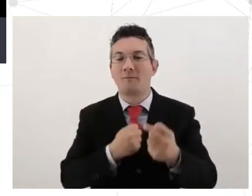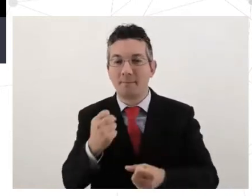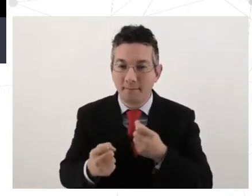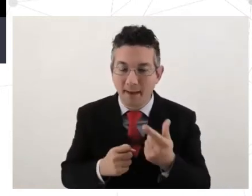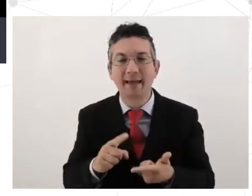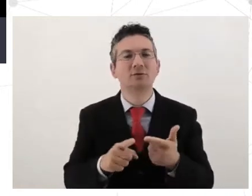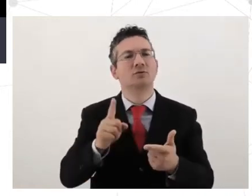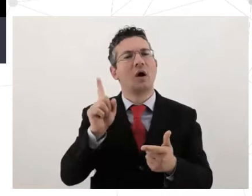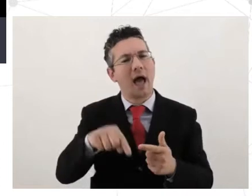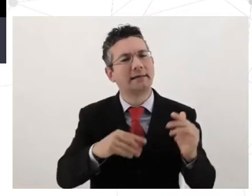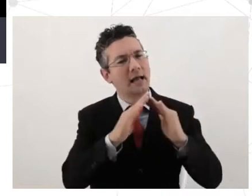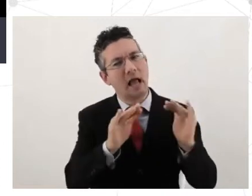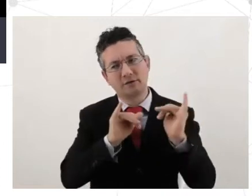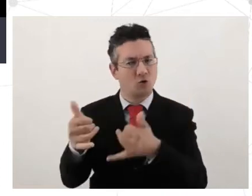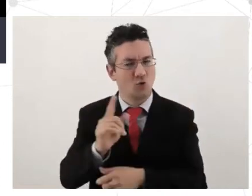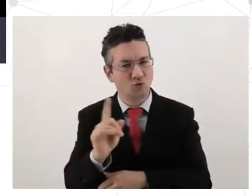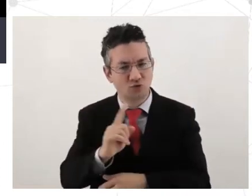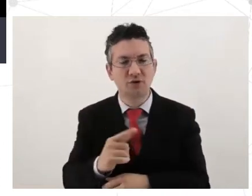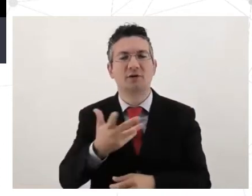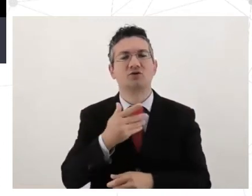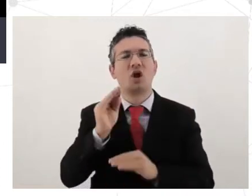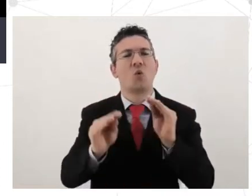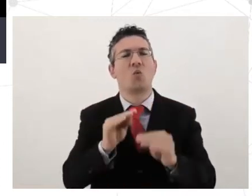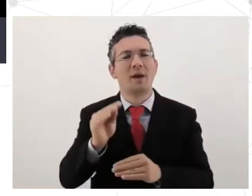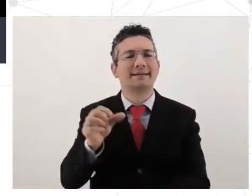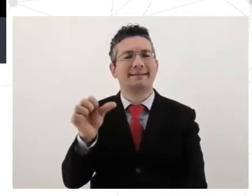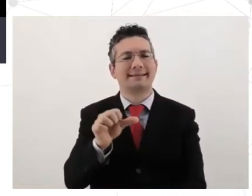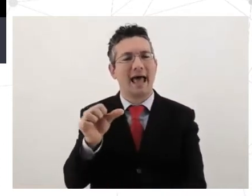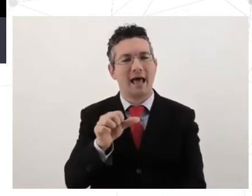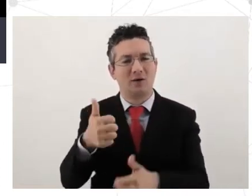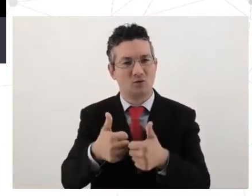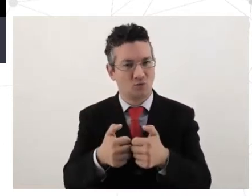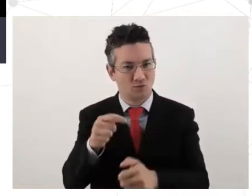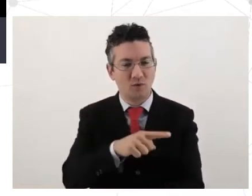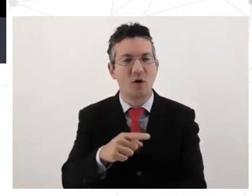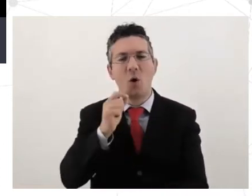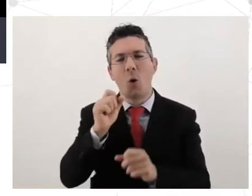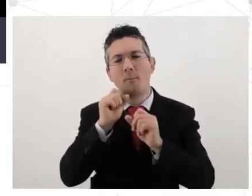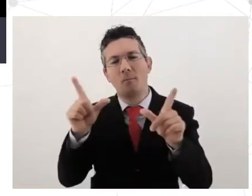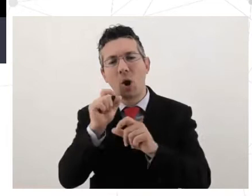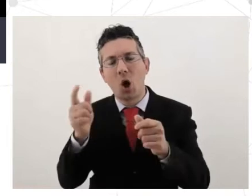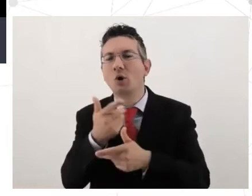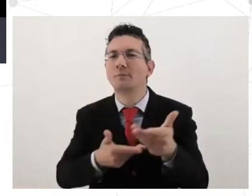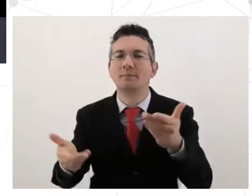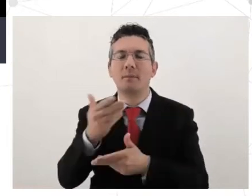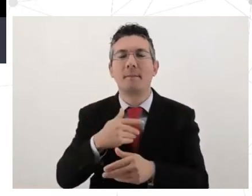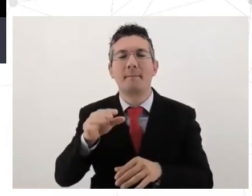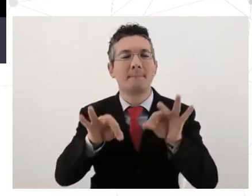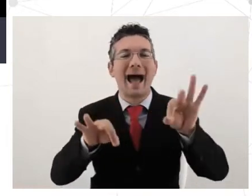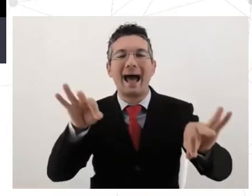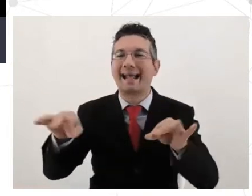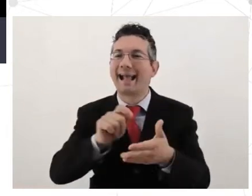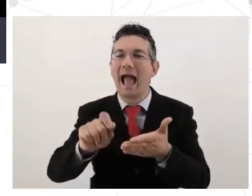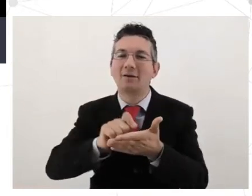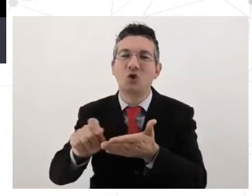outdoors, fun activities while at home. There's a little bit of the Soundscape quiz,